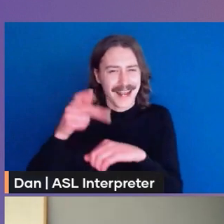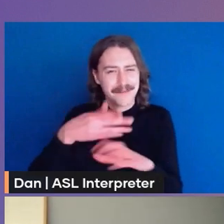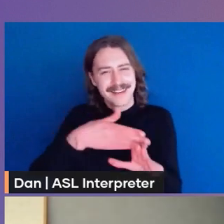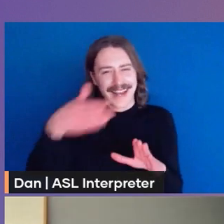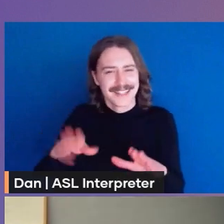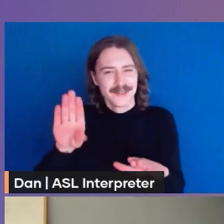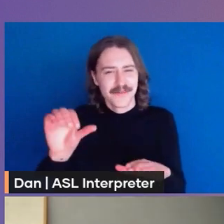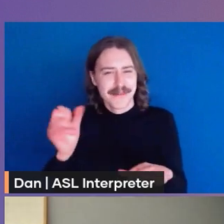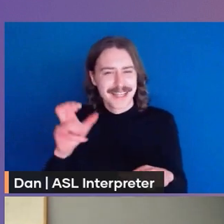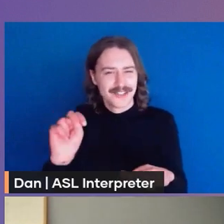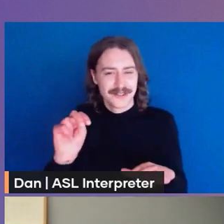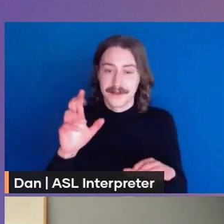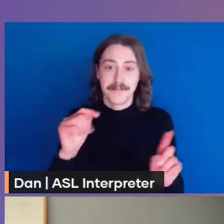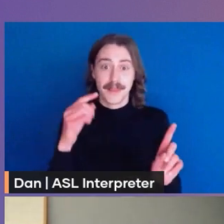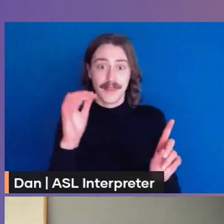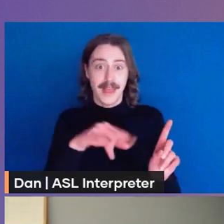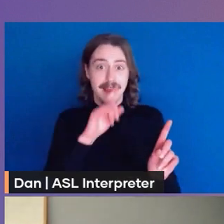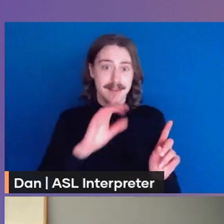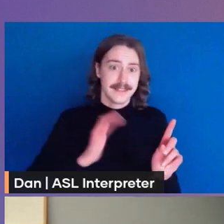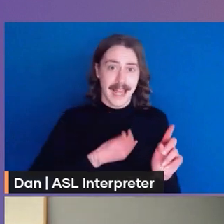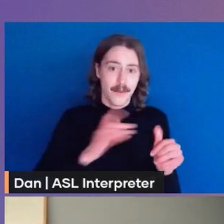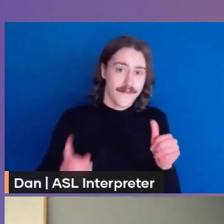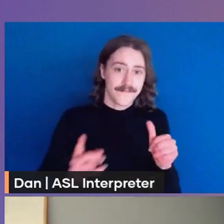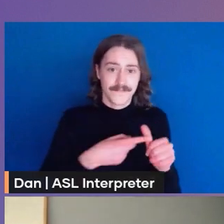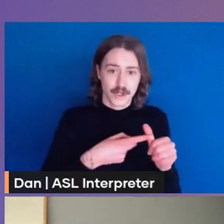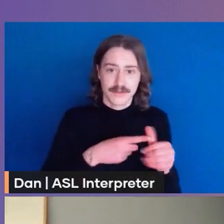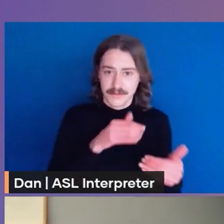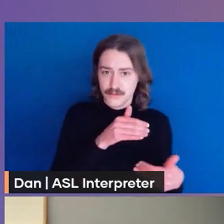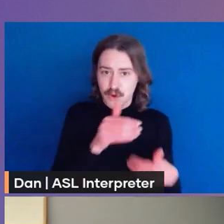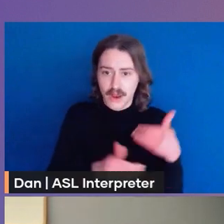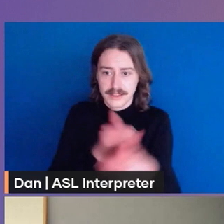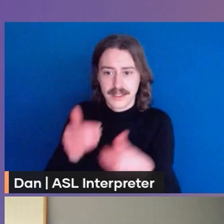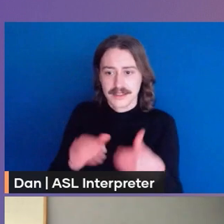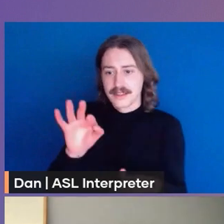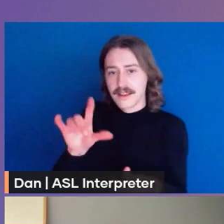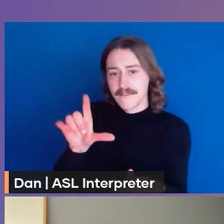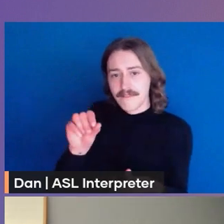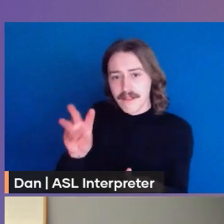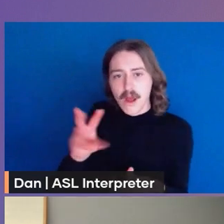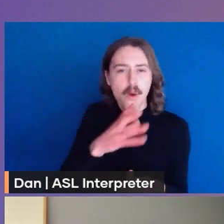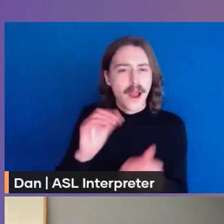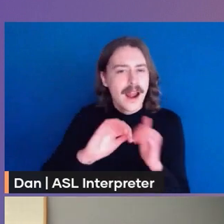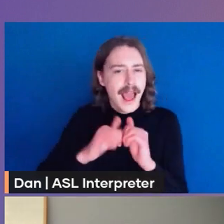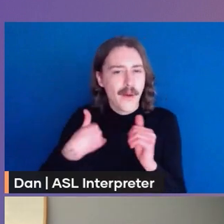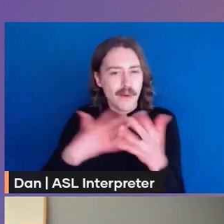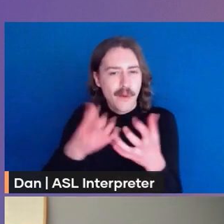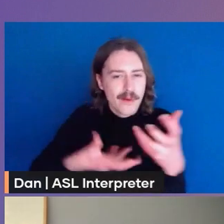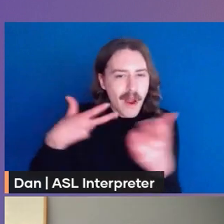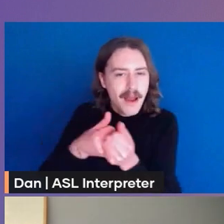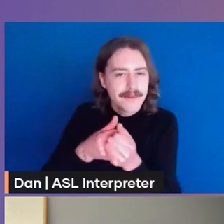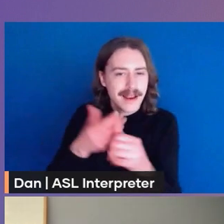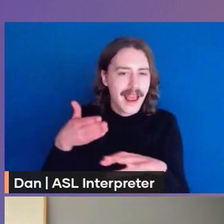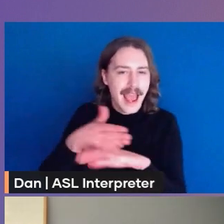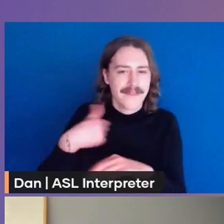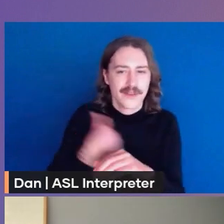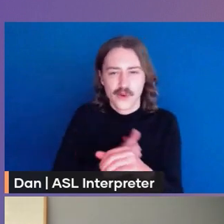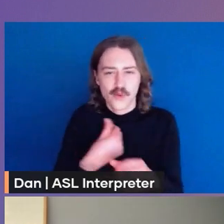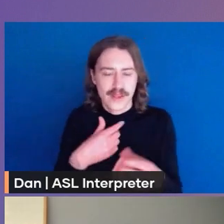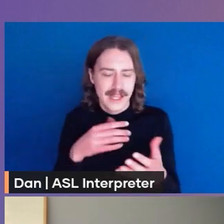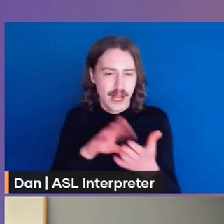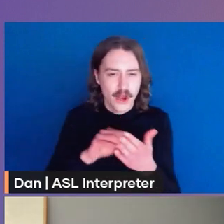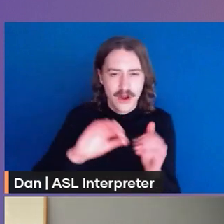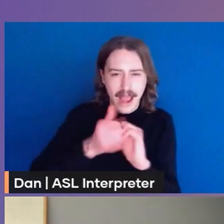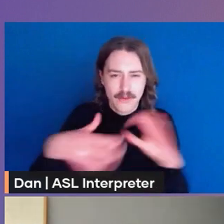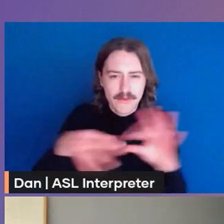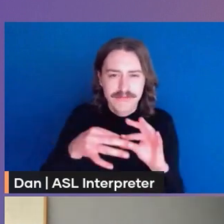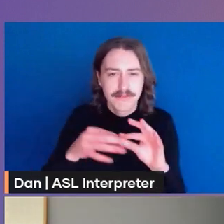this is our initial thought process and how we wanted to update it after we were unhappy with the Bastion host.